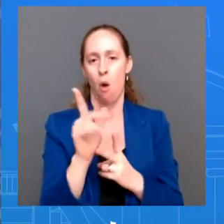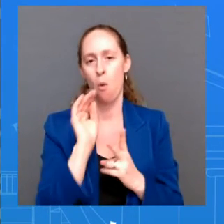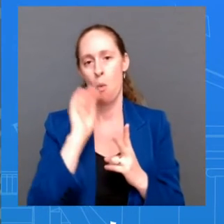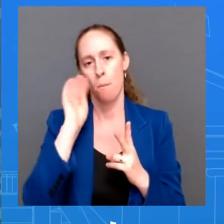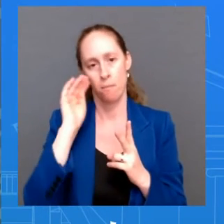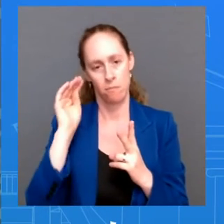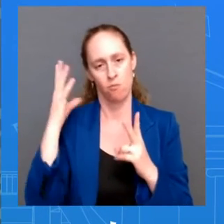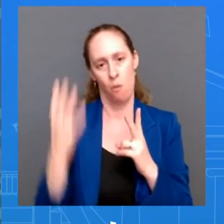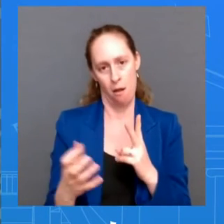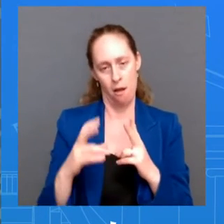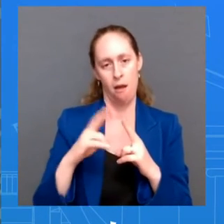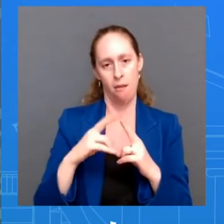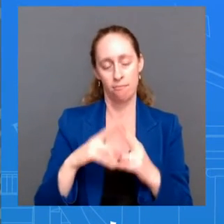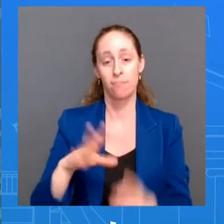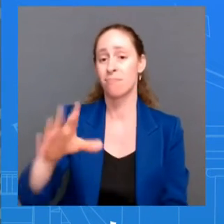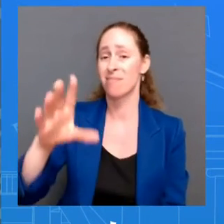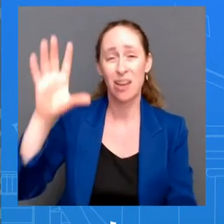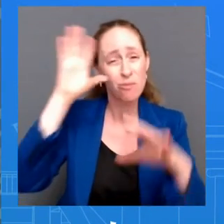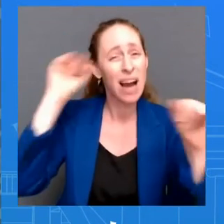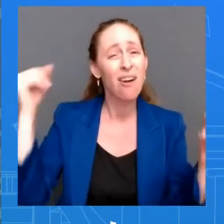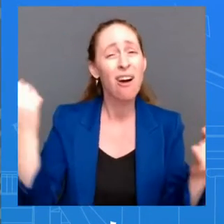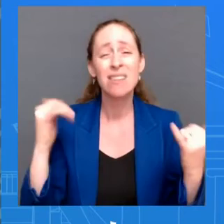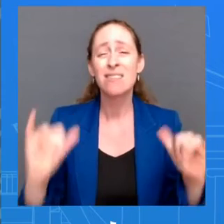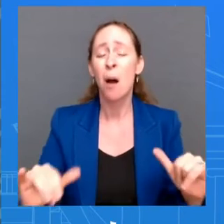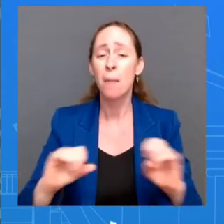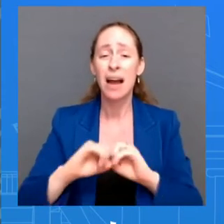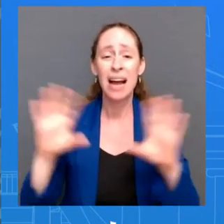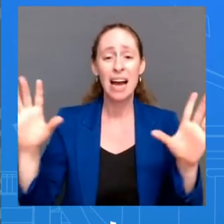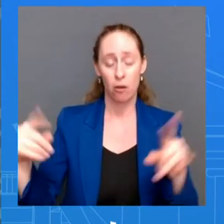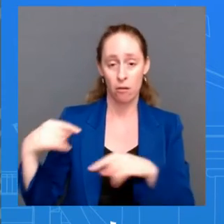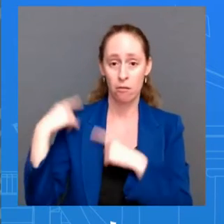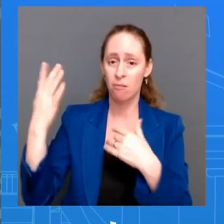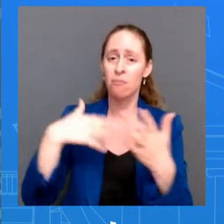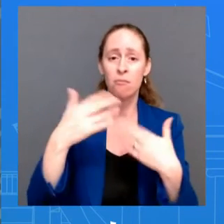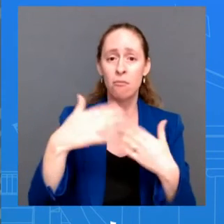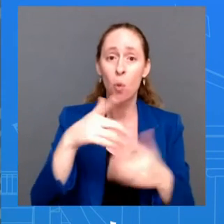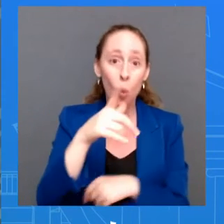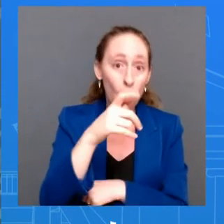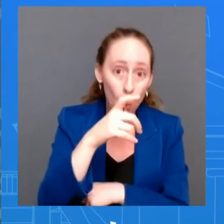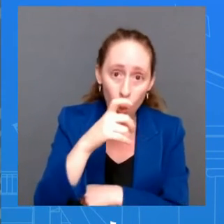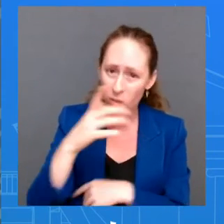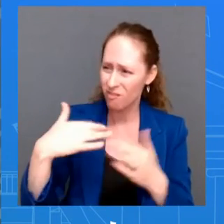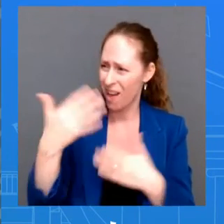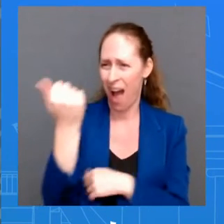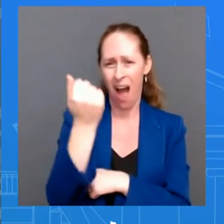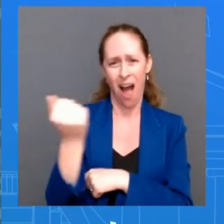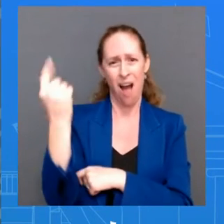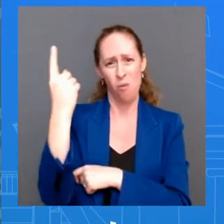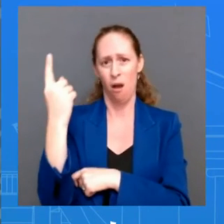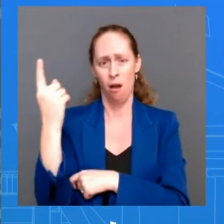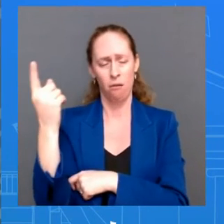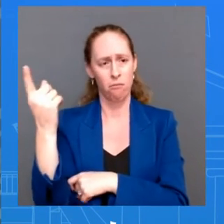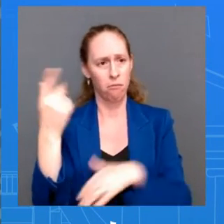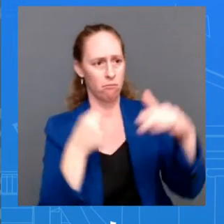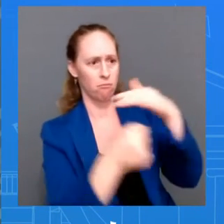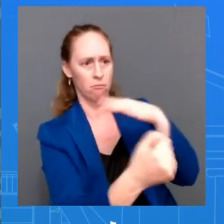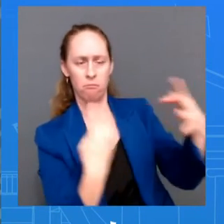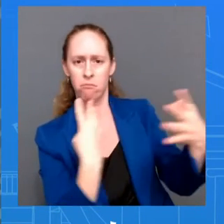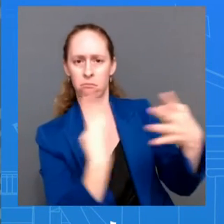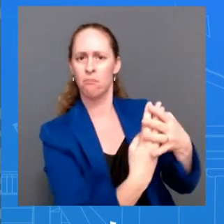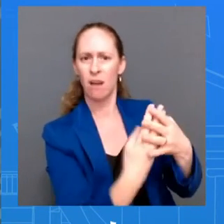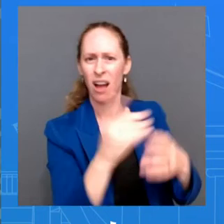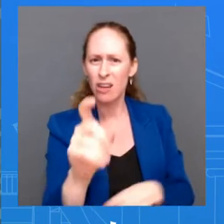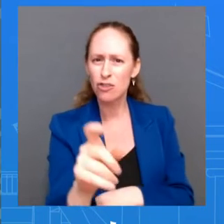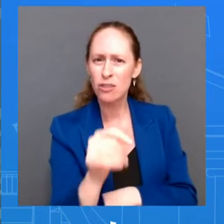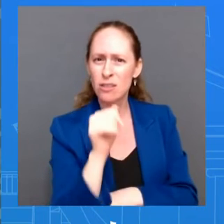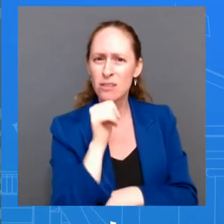wrongfully held or held hostage, they need to come home. And he's going to do everything that he can to make that happen. And I think this is